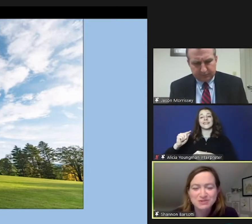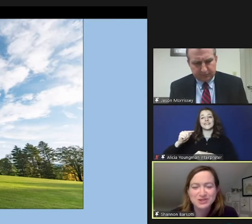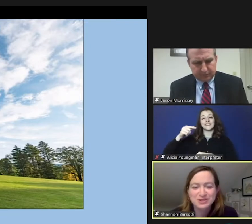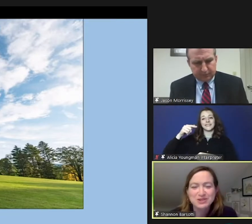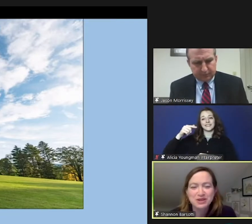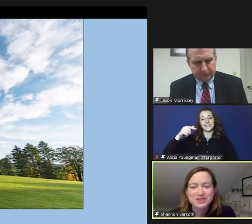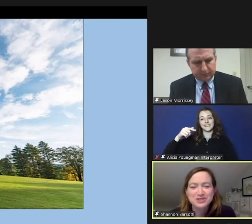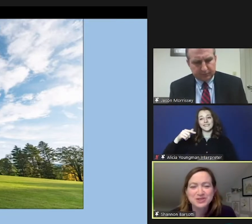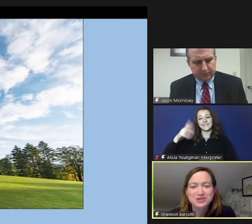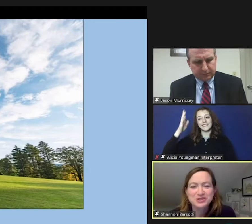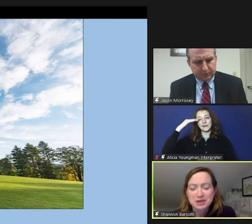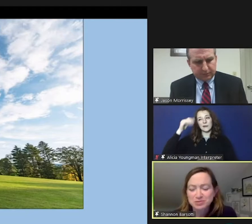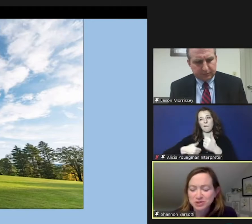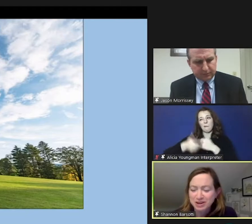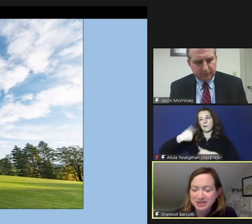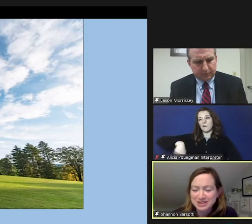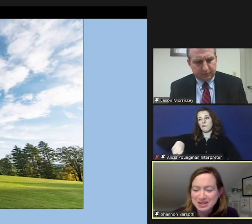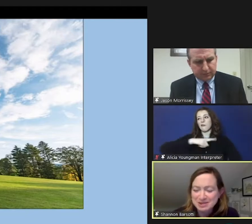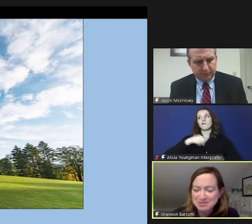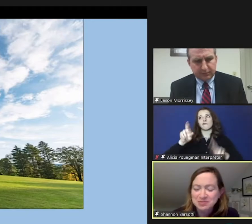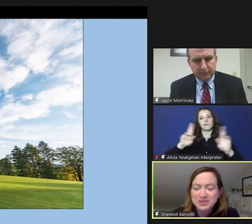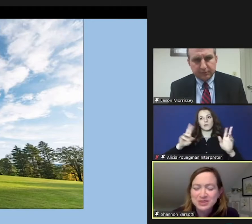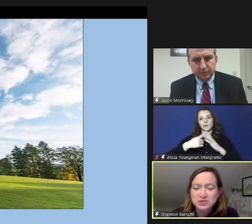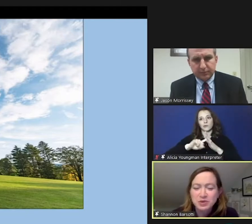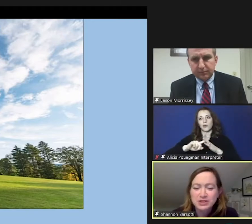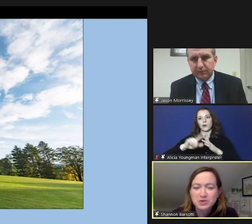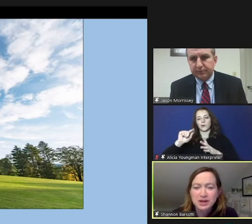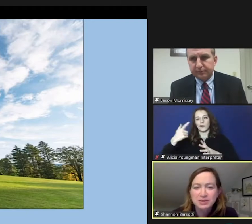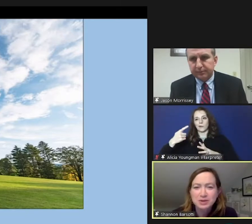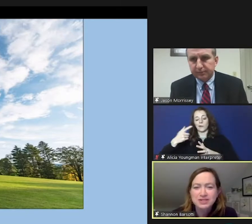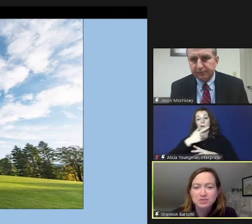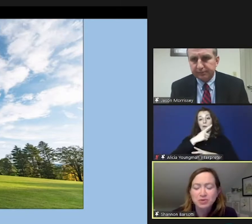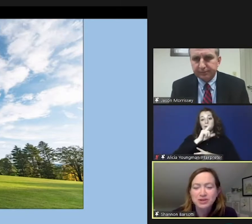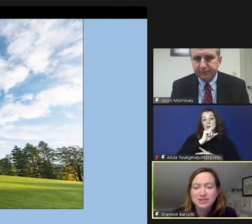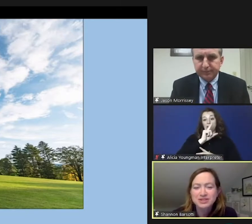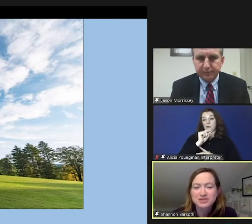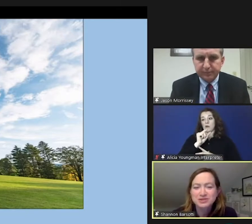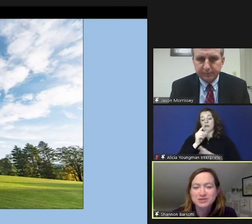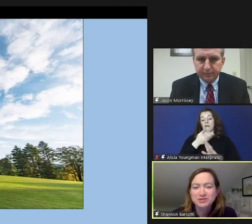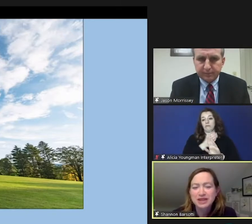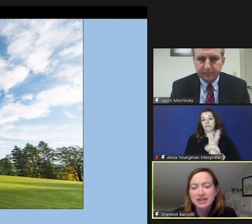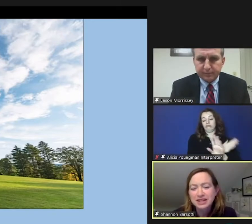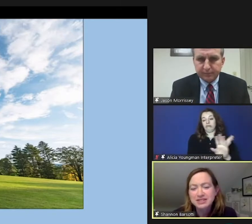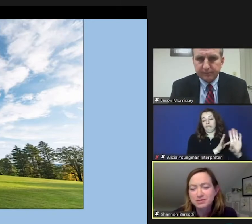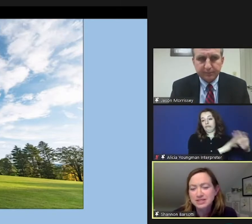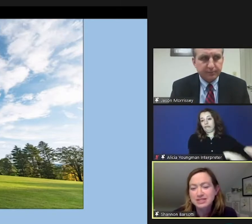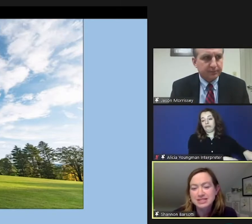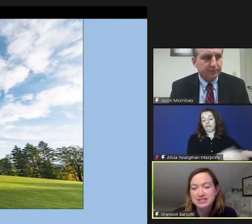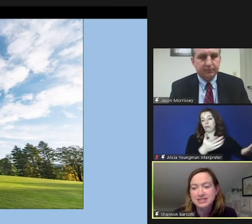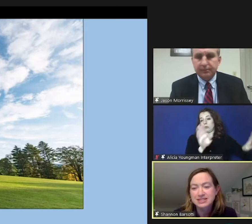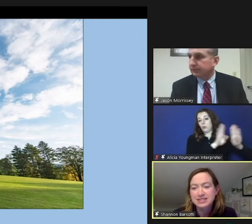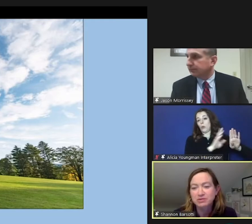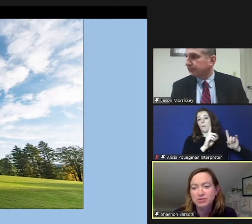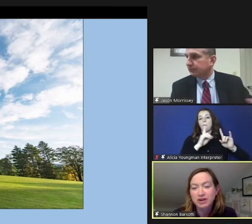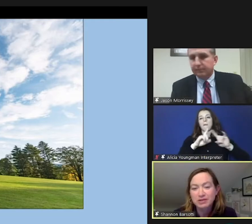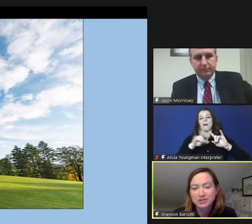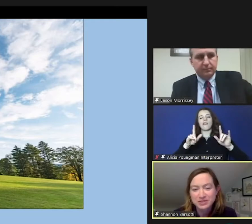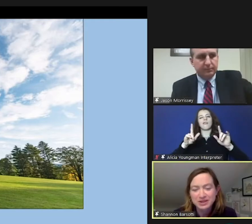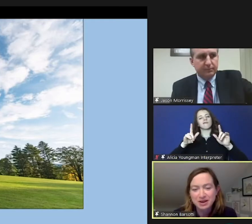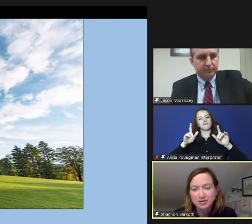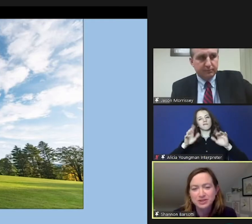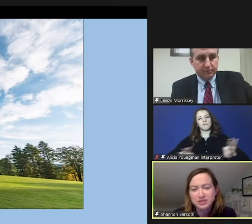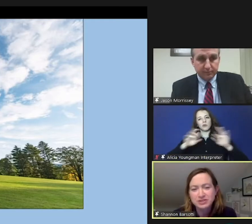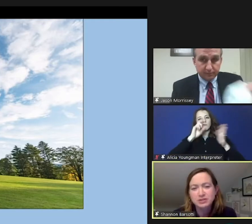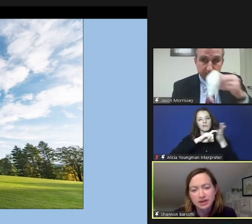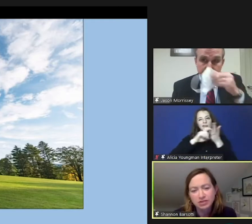to say most of us are ready to turn the chapter on 2020, but it's important to recognize some of the successes that we were able